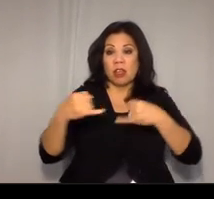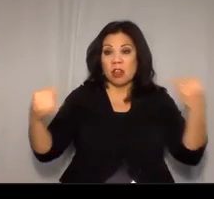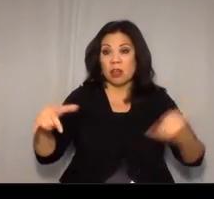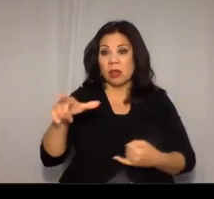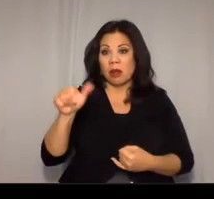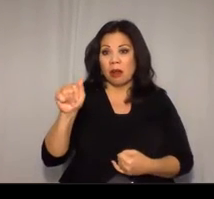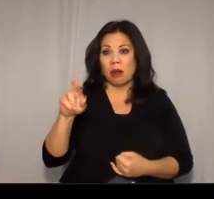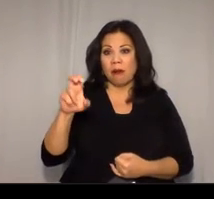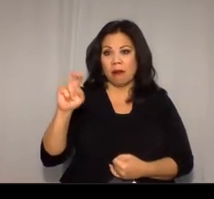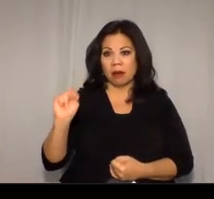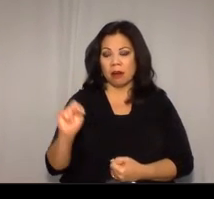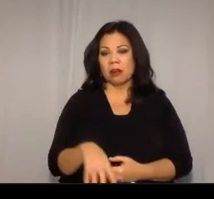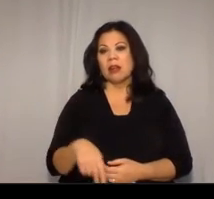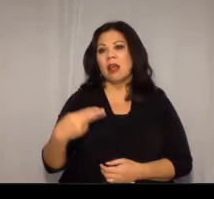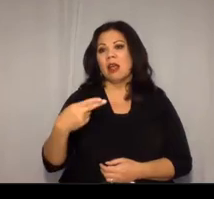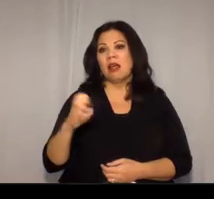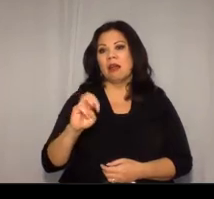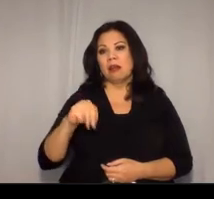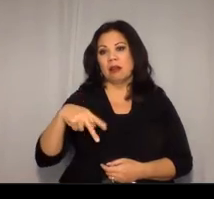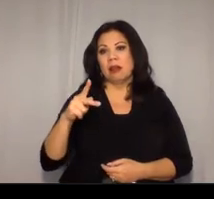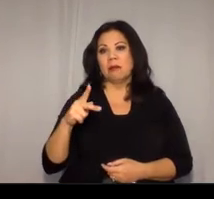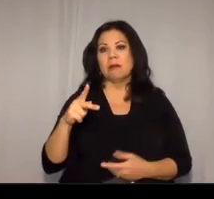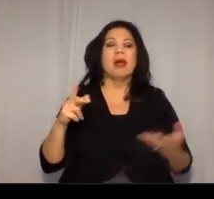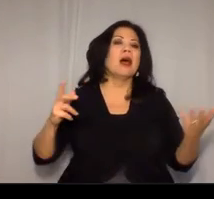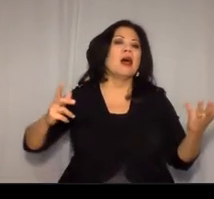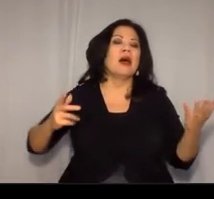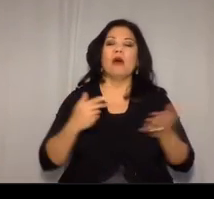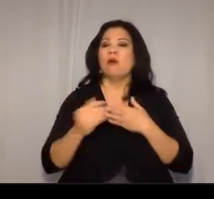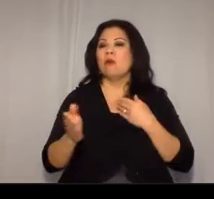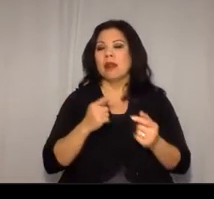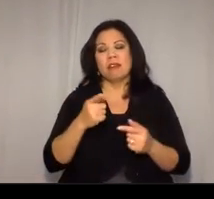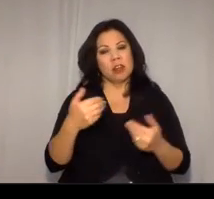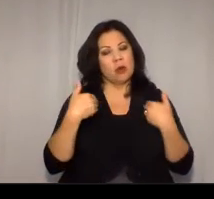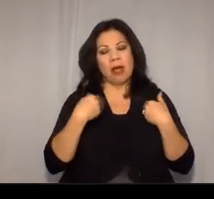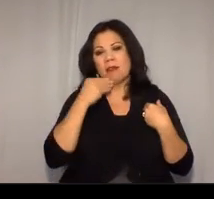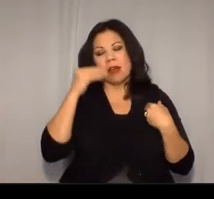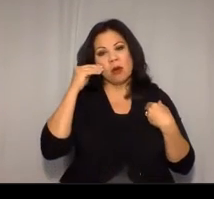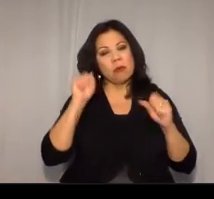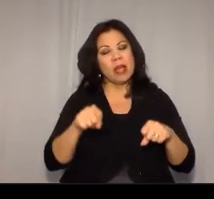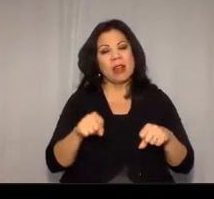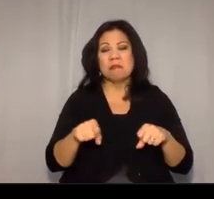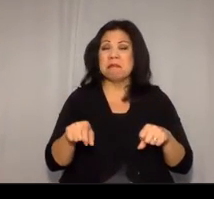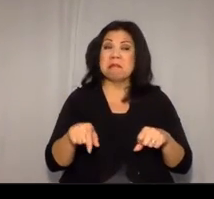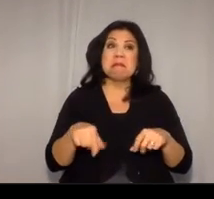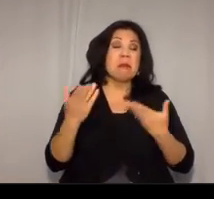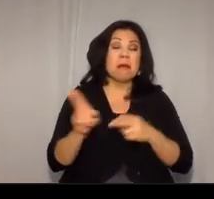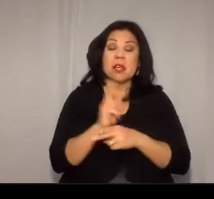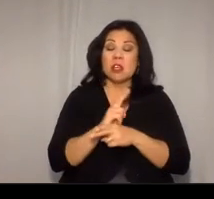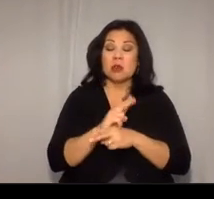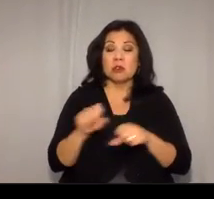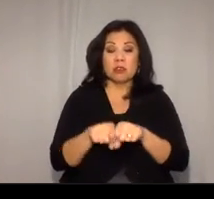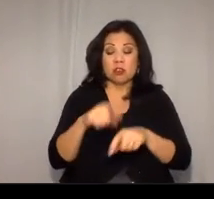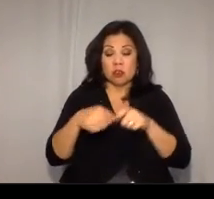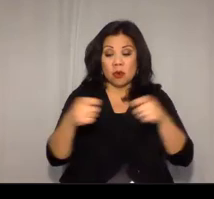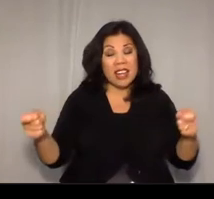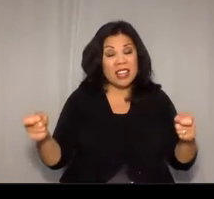use hemp, you could use pretty much anything you've got lying around the house. You could even use shoelaces, but you'd have to probably tie them together.